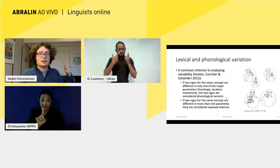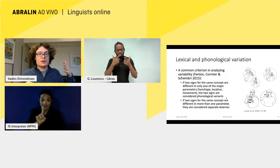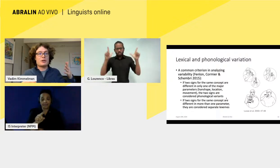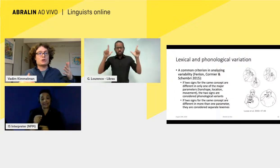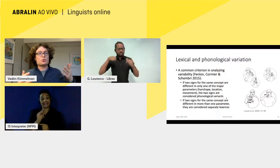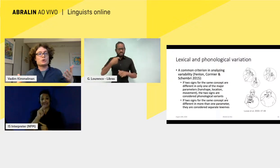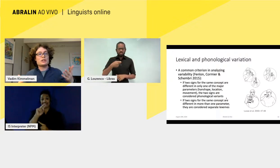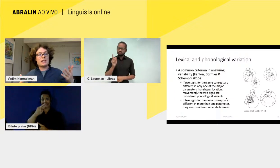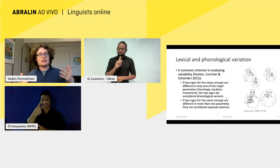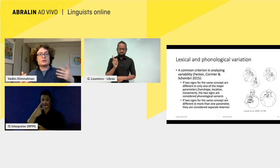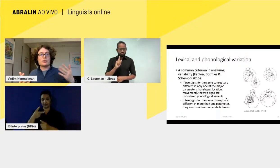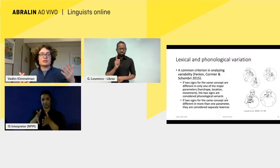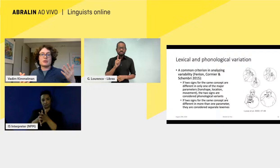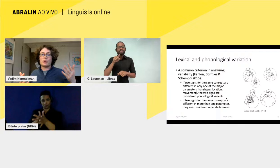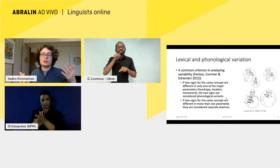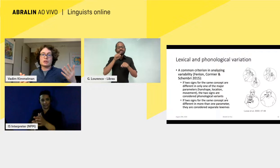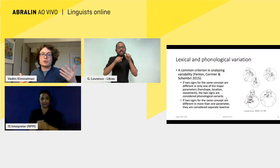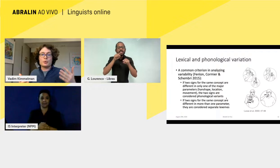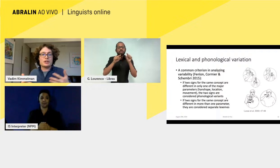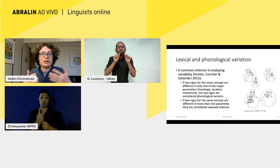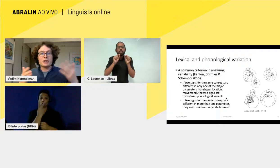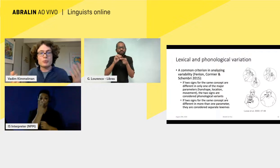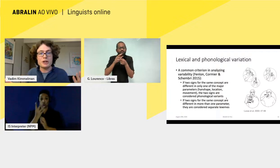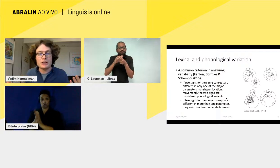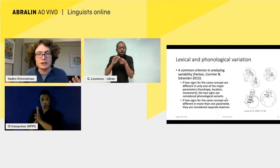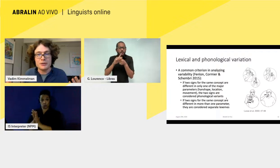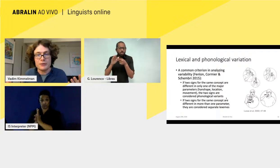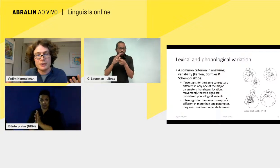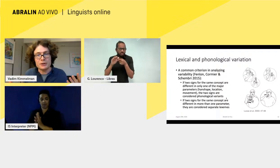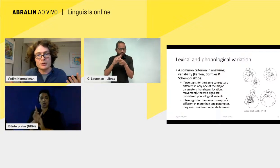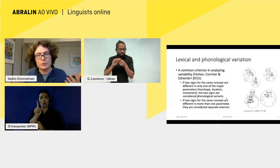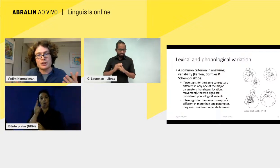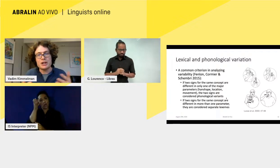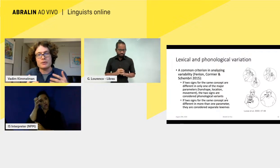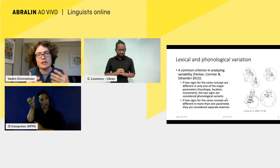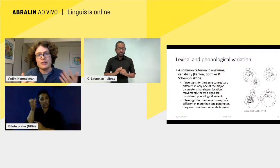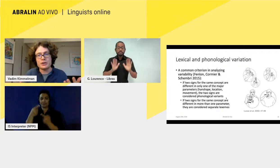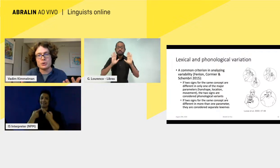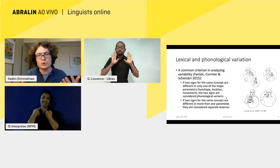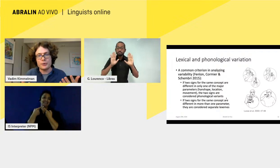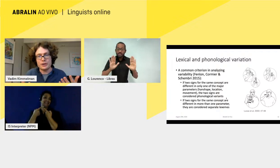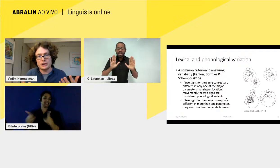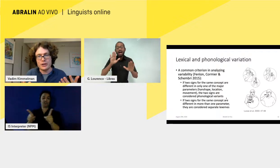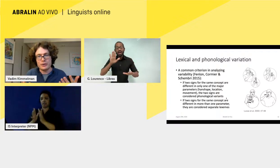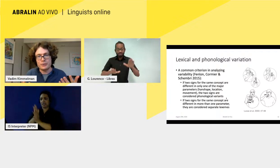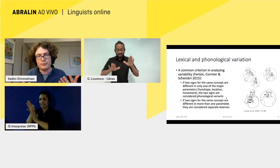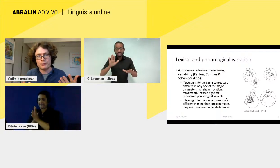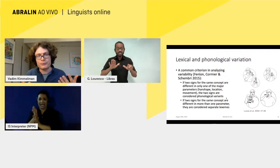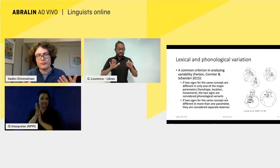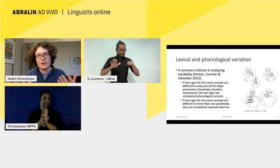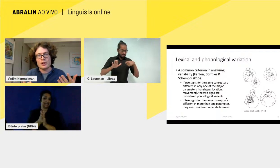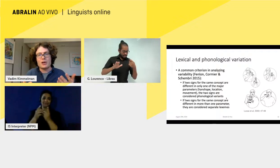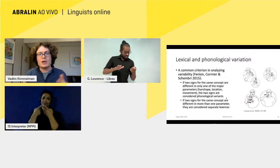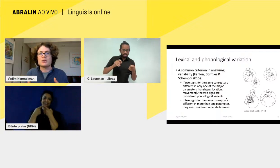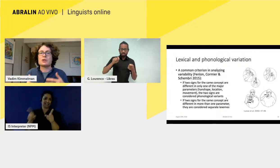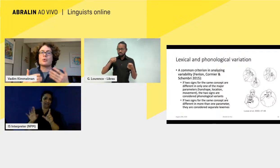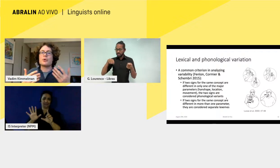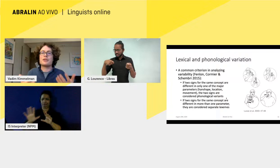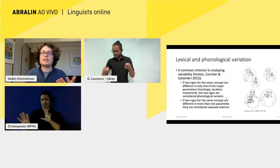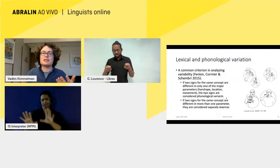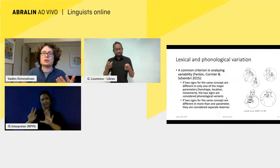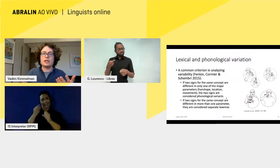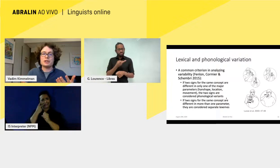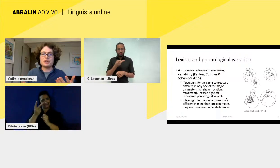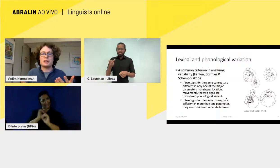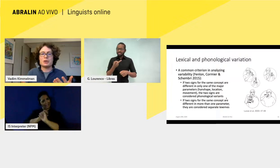is that there are two signs for the same concept which are completely different, which have nothing to do with each other.